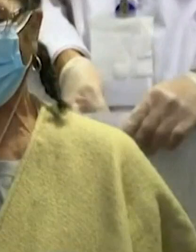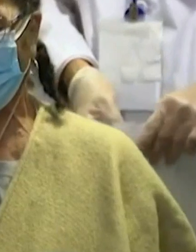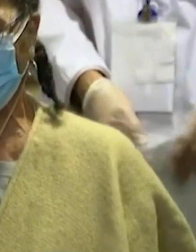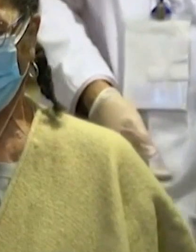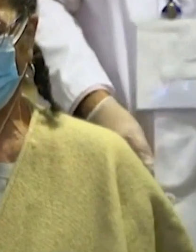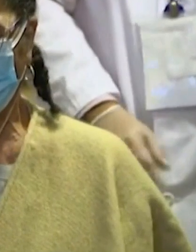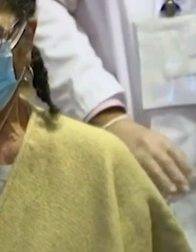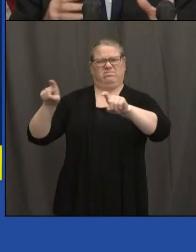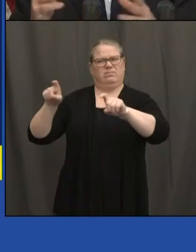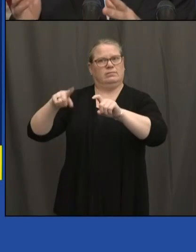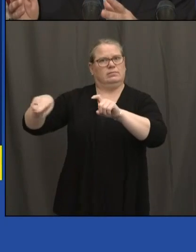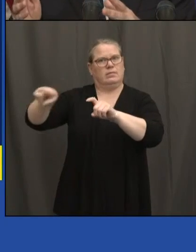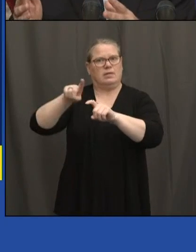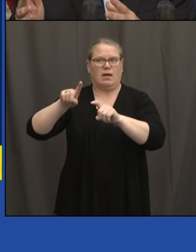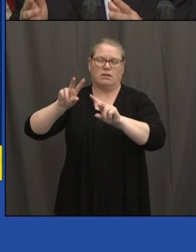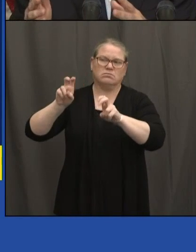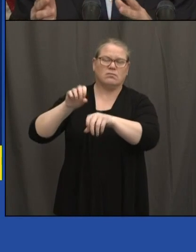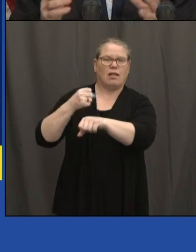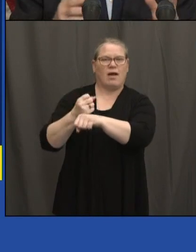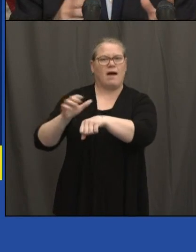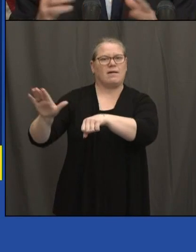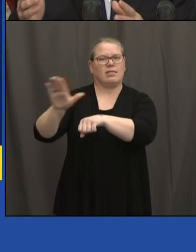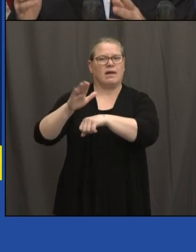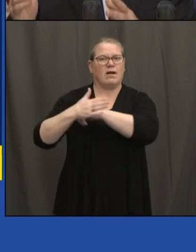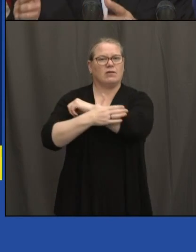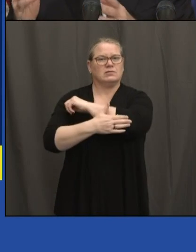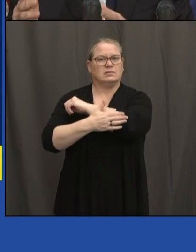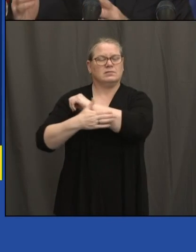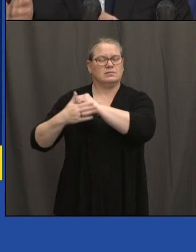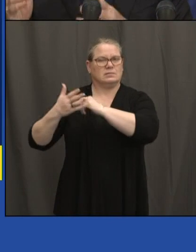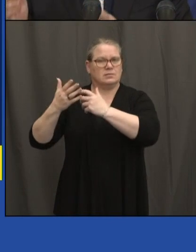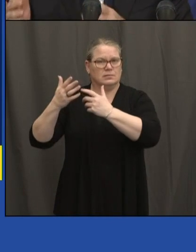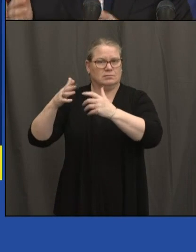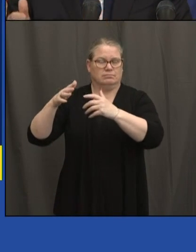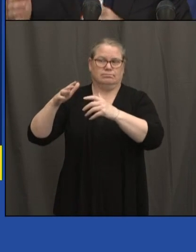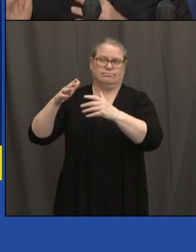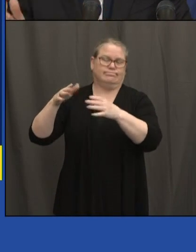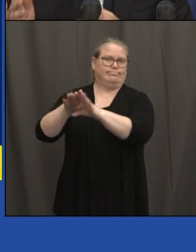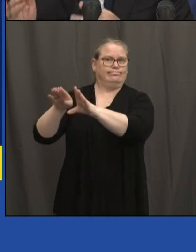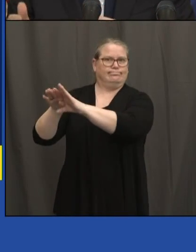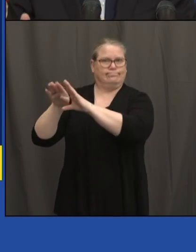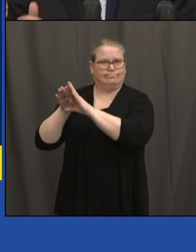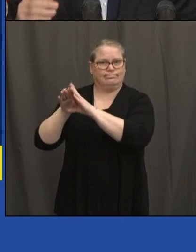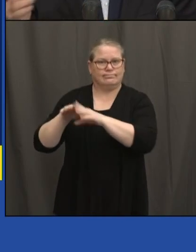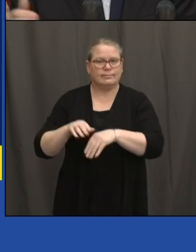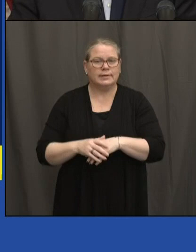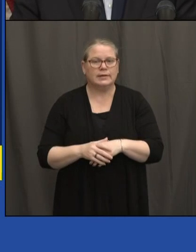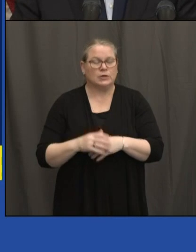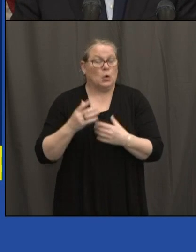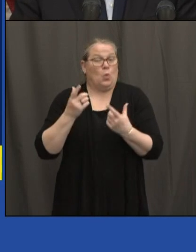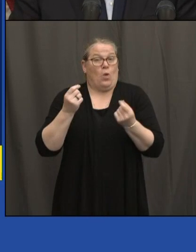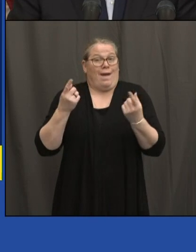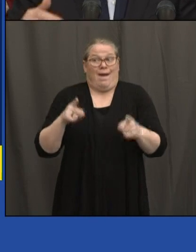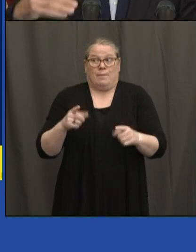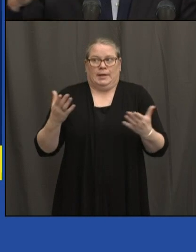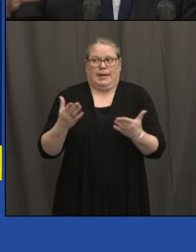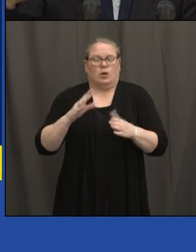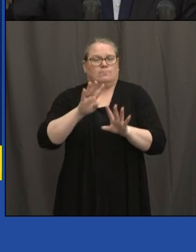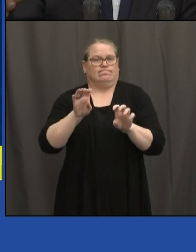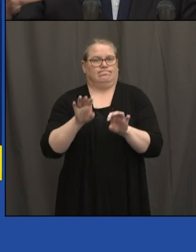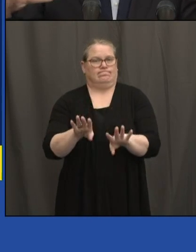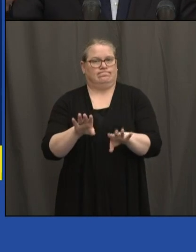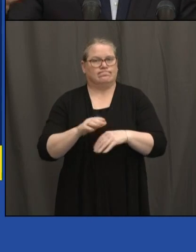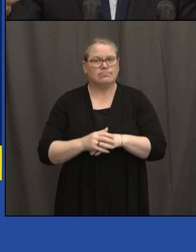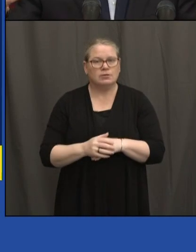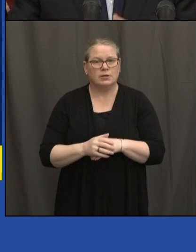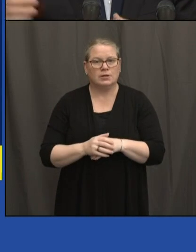is limited. This is a race. We are racing to get as many people vaccinated as quickly as we can, ahead